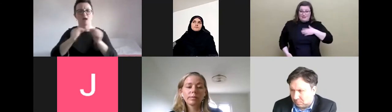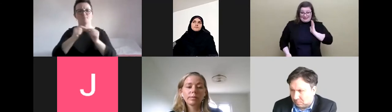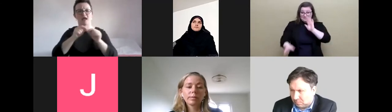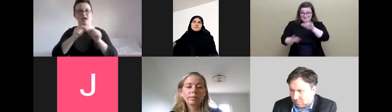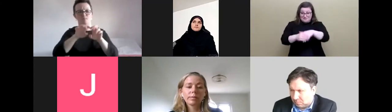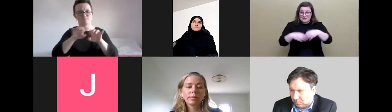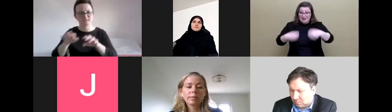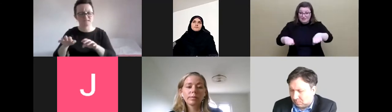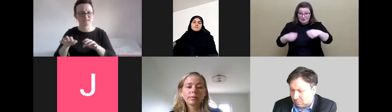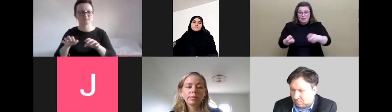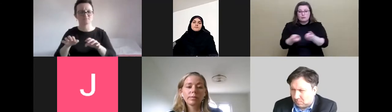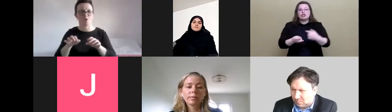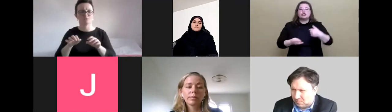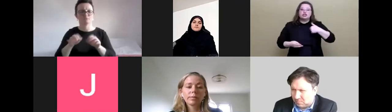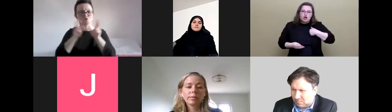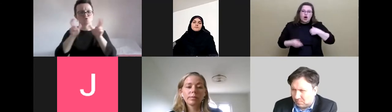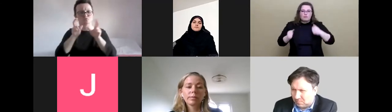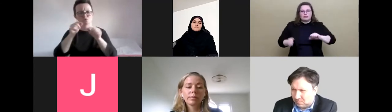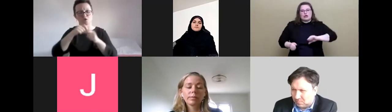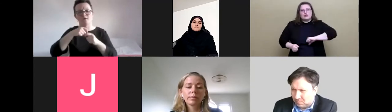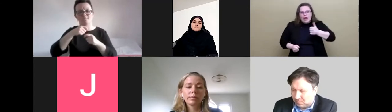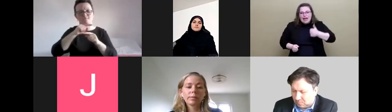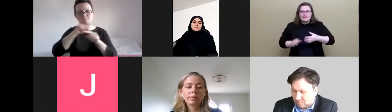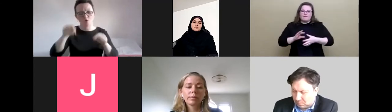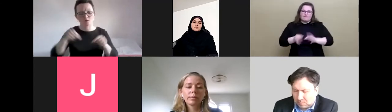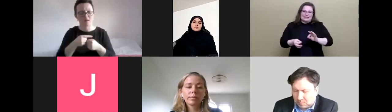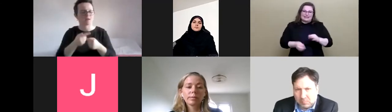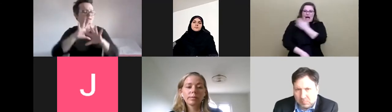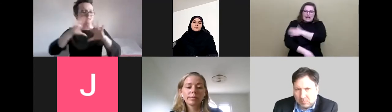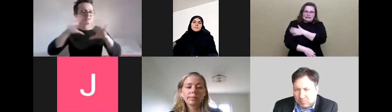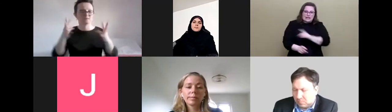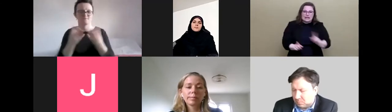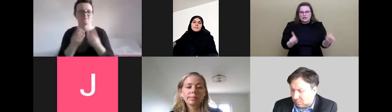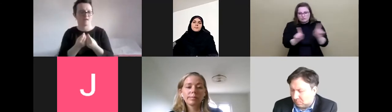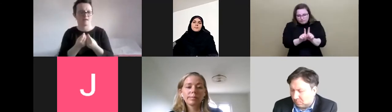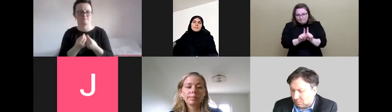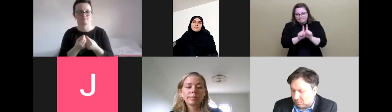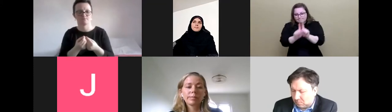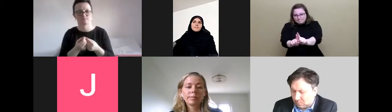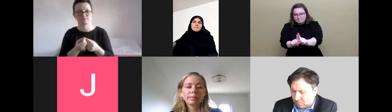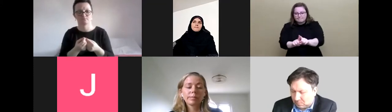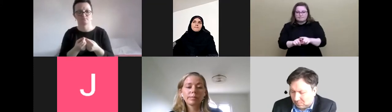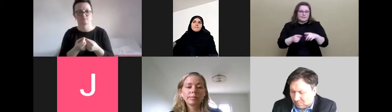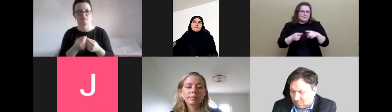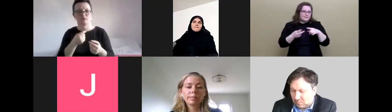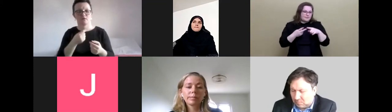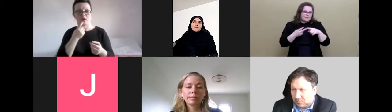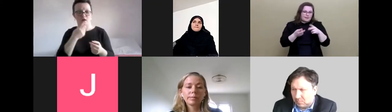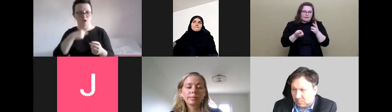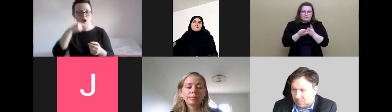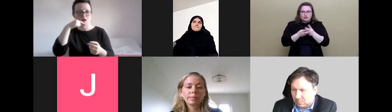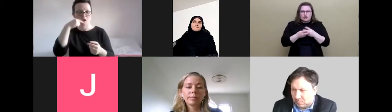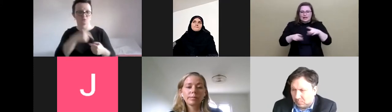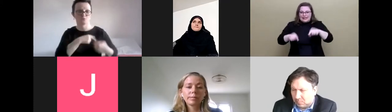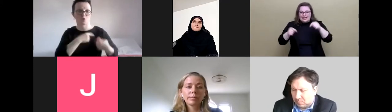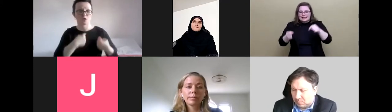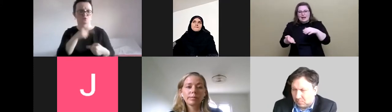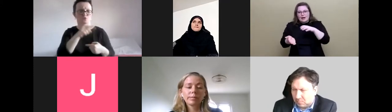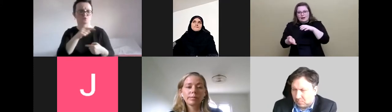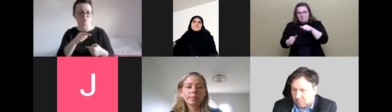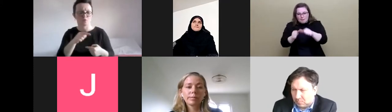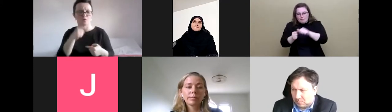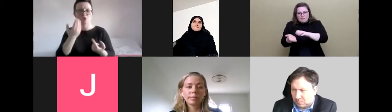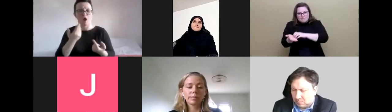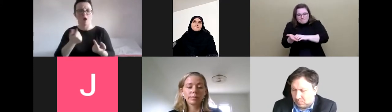I have to provide for myself an assistant, RISE script, and many